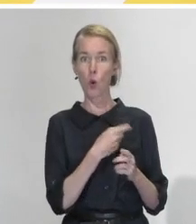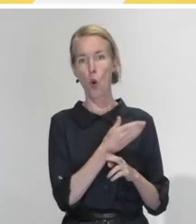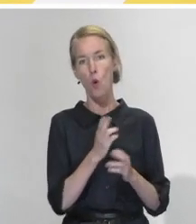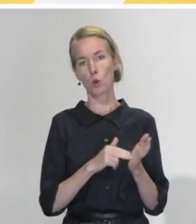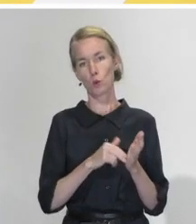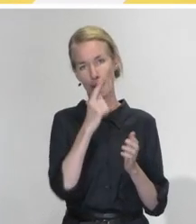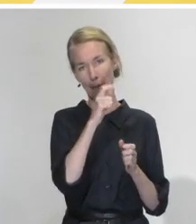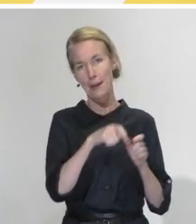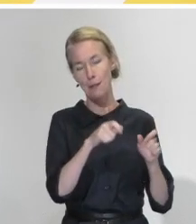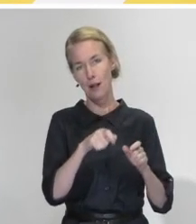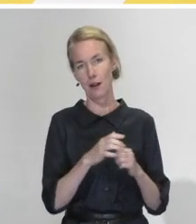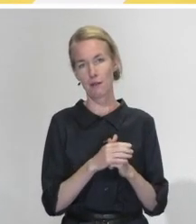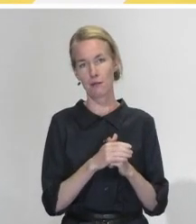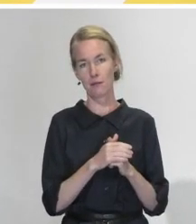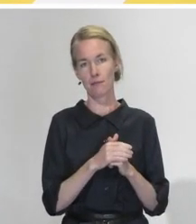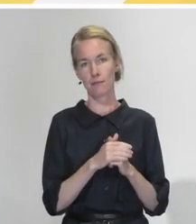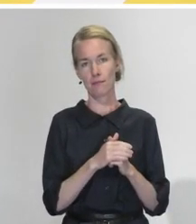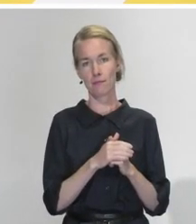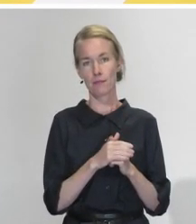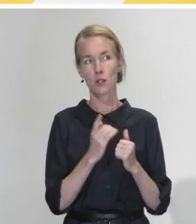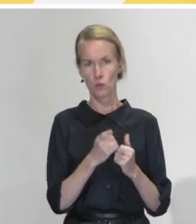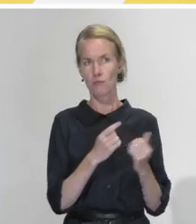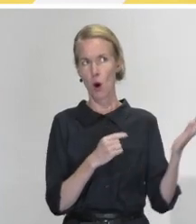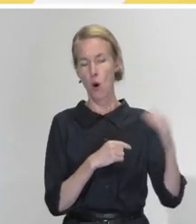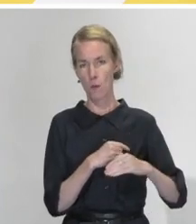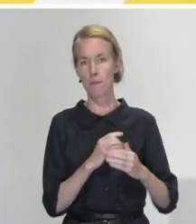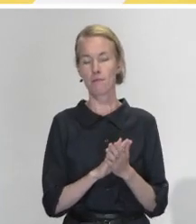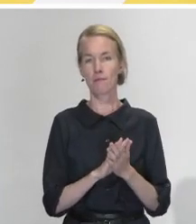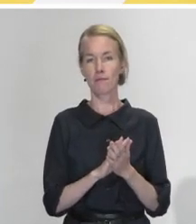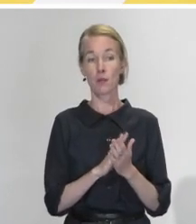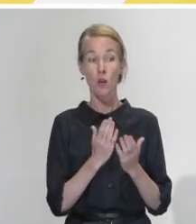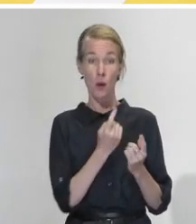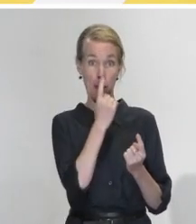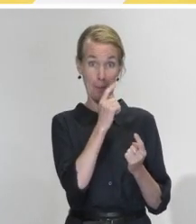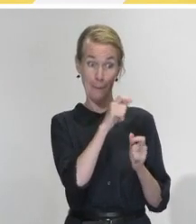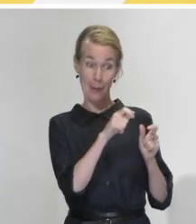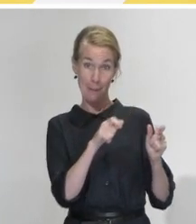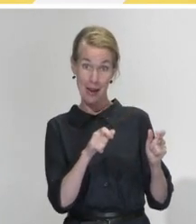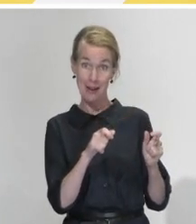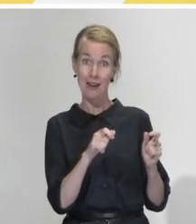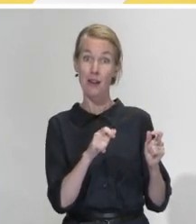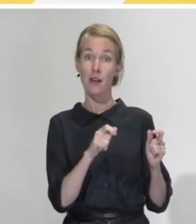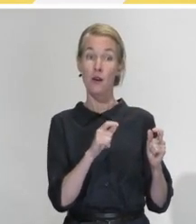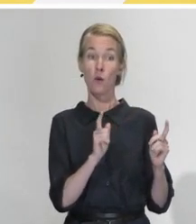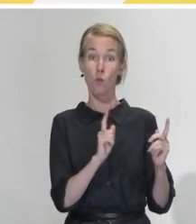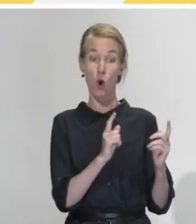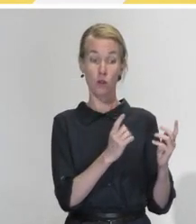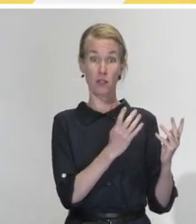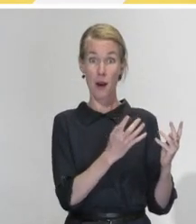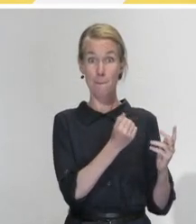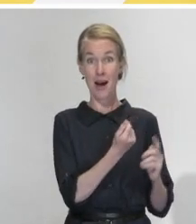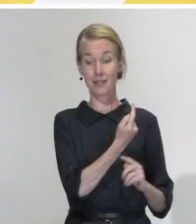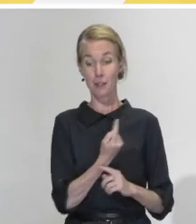so these are Kiwis returning to New Zealand. All people entering New Zealand are required to self-isolate for 14